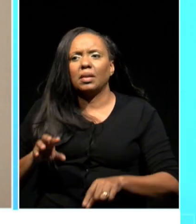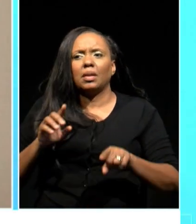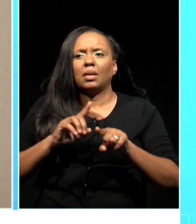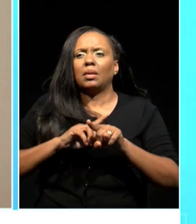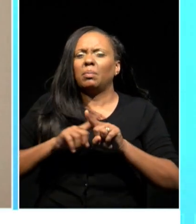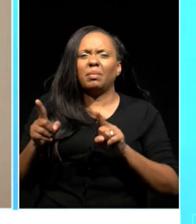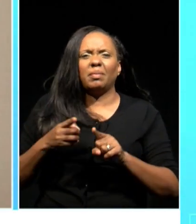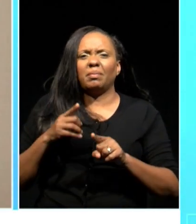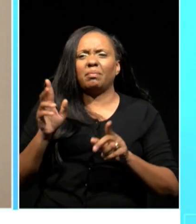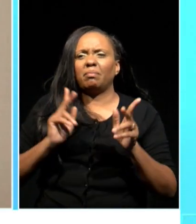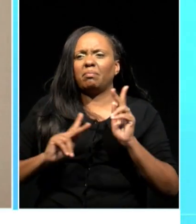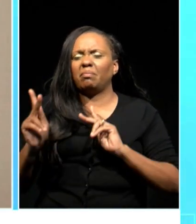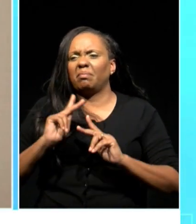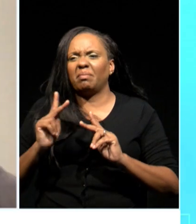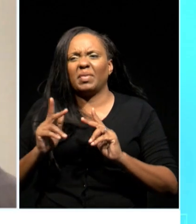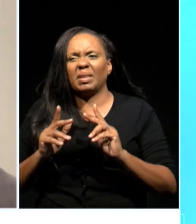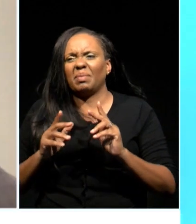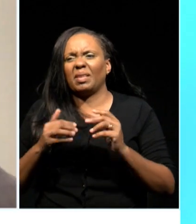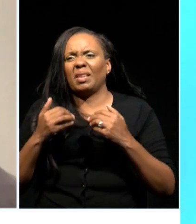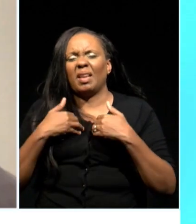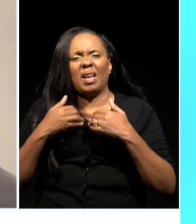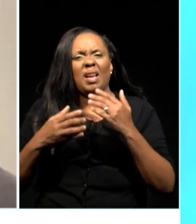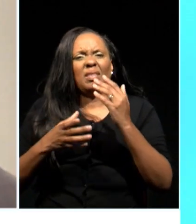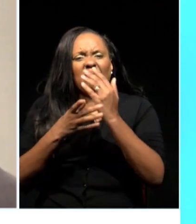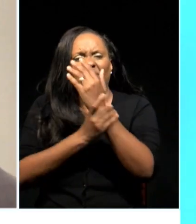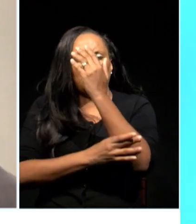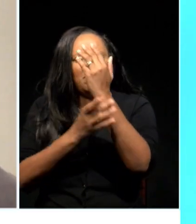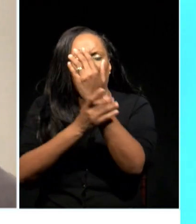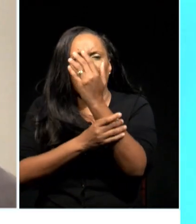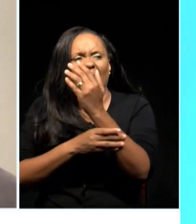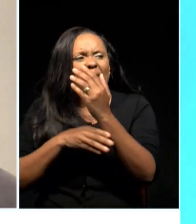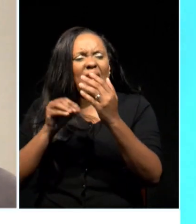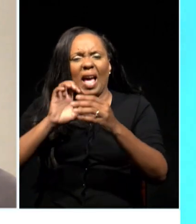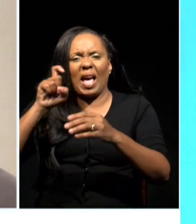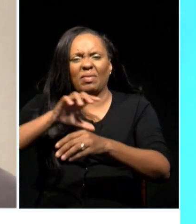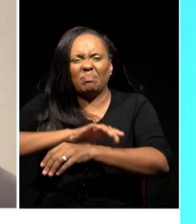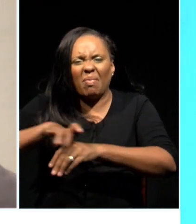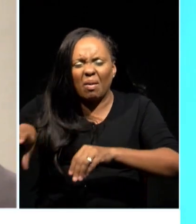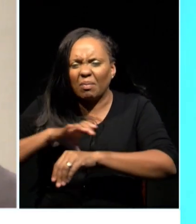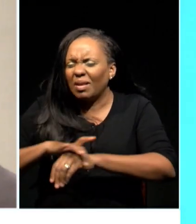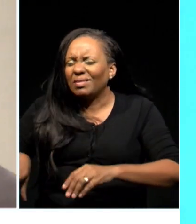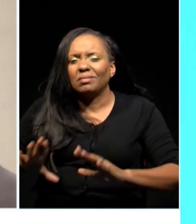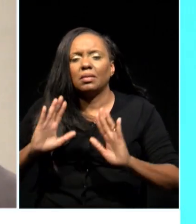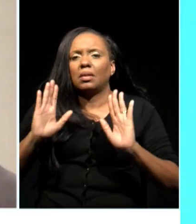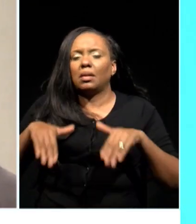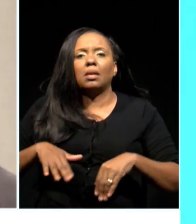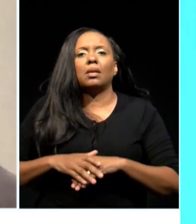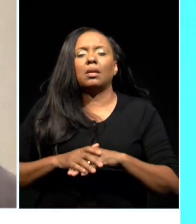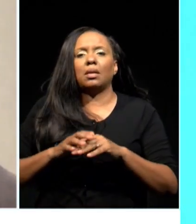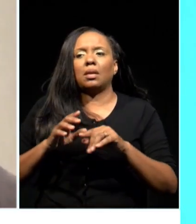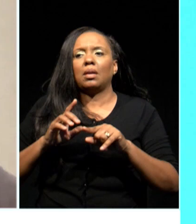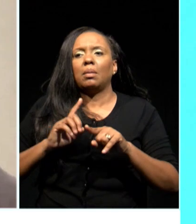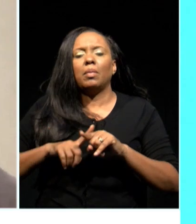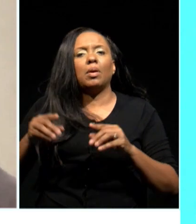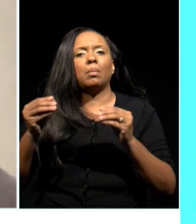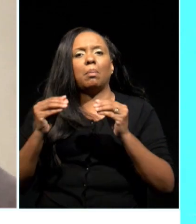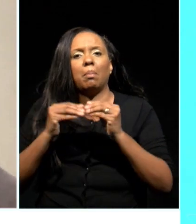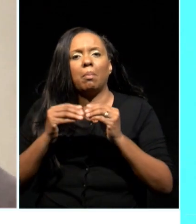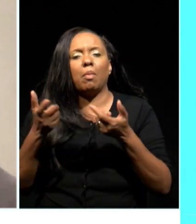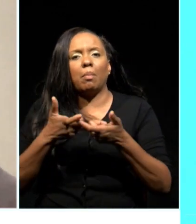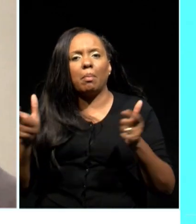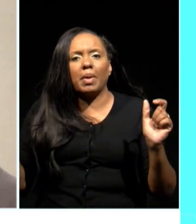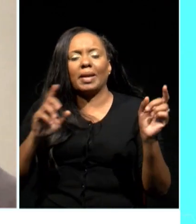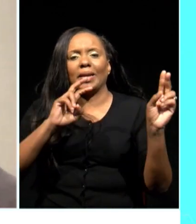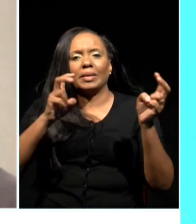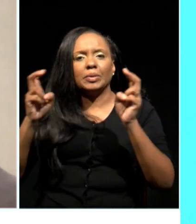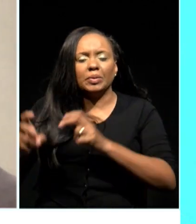versus not getting circulars. That is a managerial issue, and that is really a training issue that can be addressed. But there are larger and more pertinent matters that have to